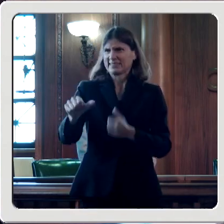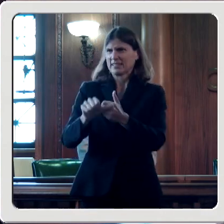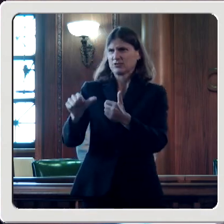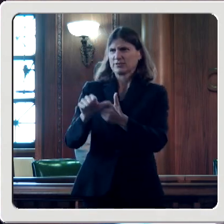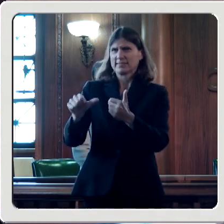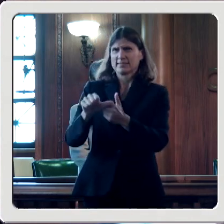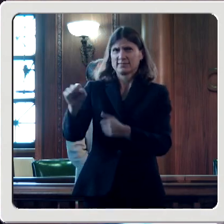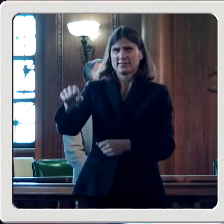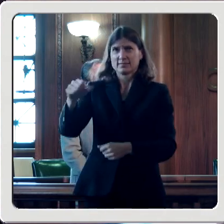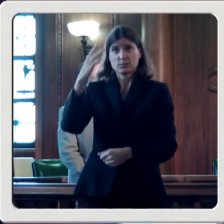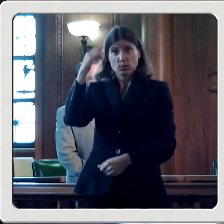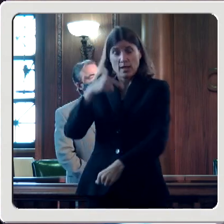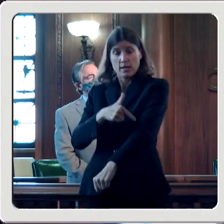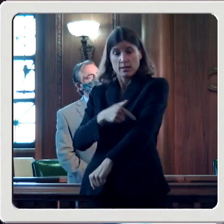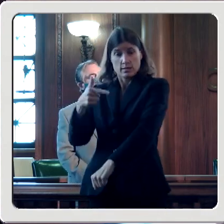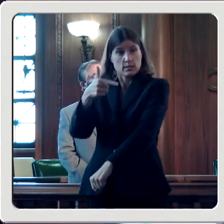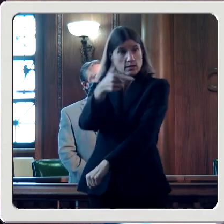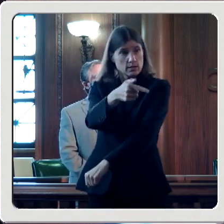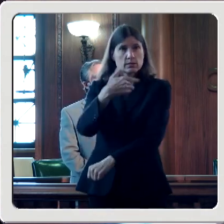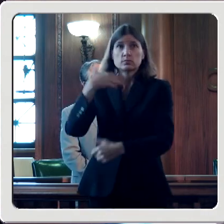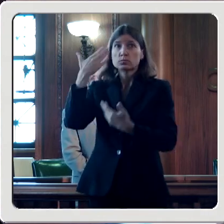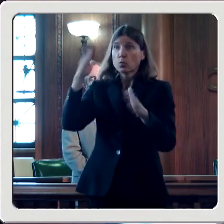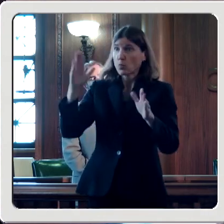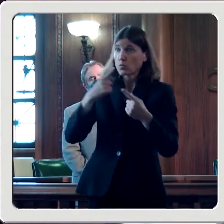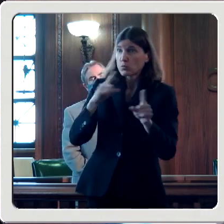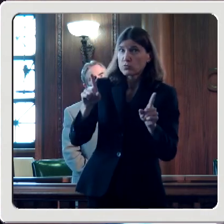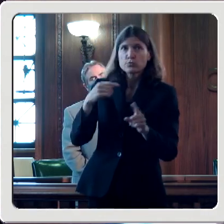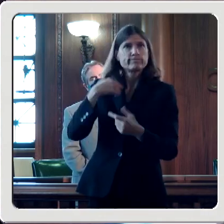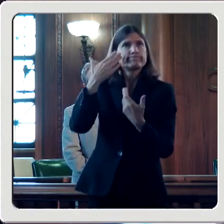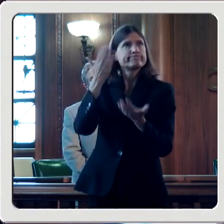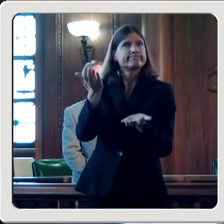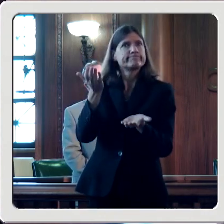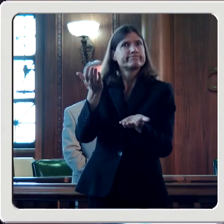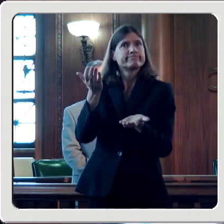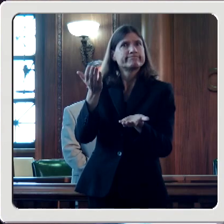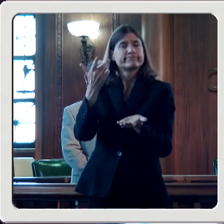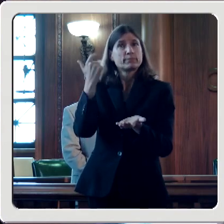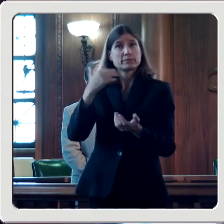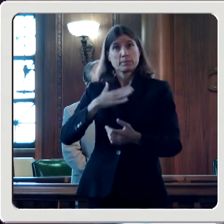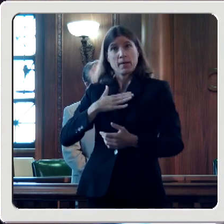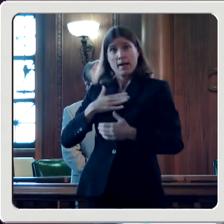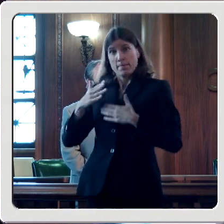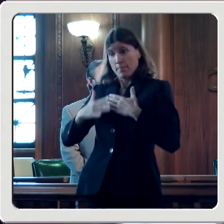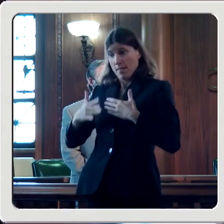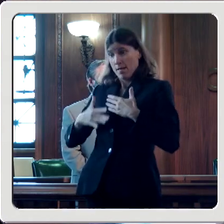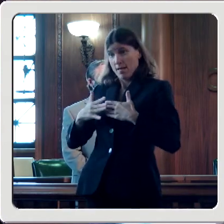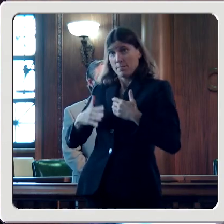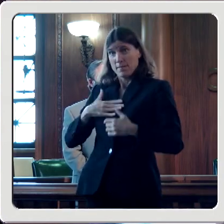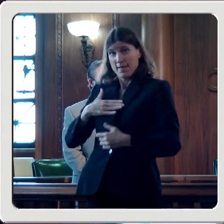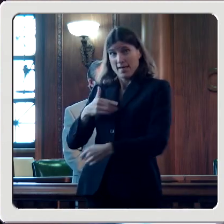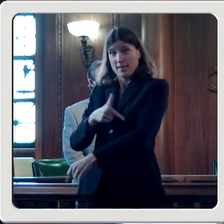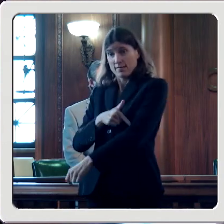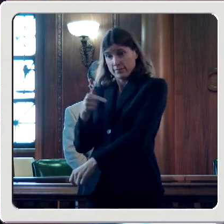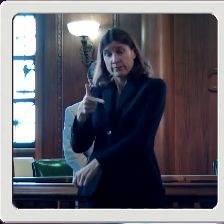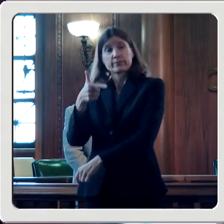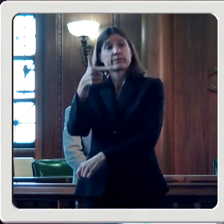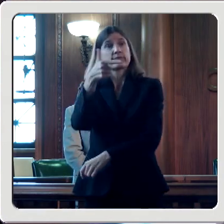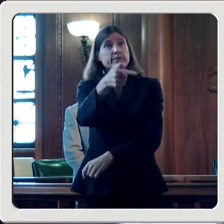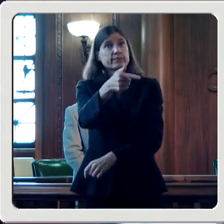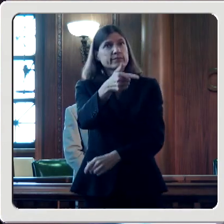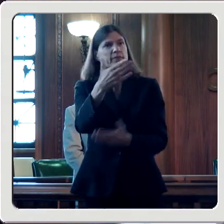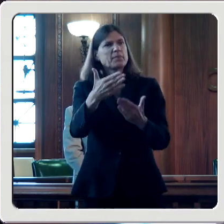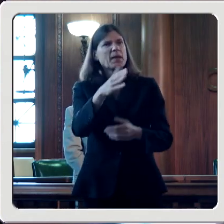a risk. I mean, you can have a reaction to the proteins in the plasma, and it can